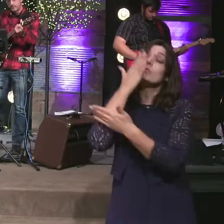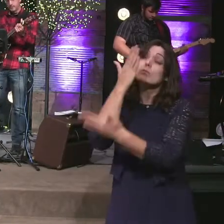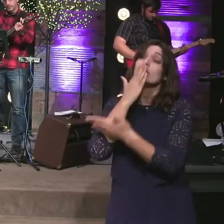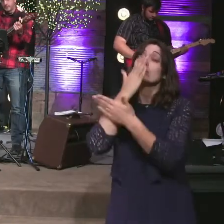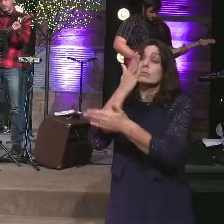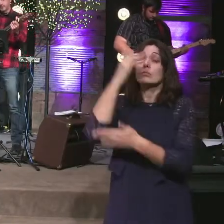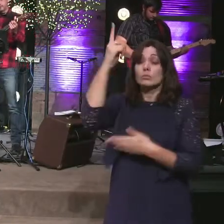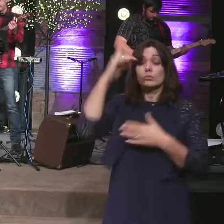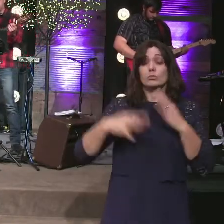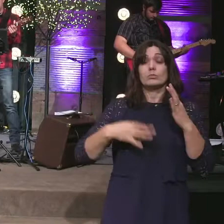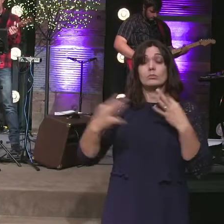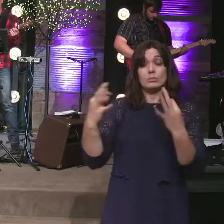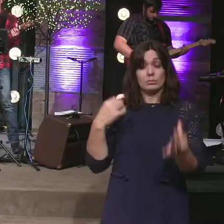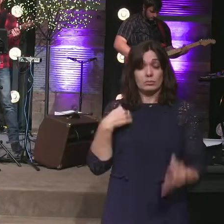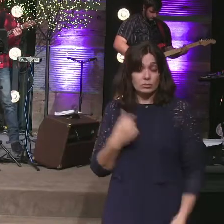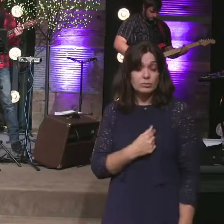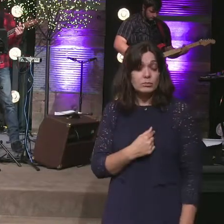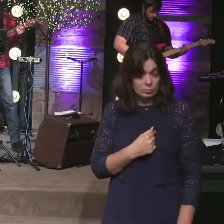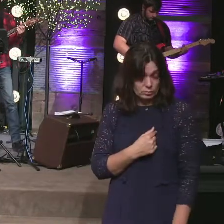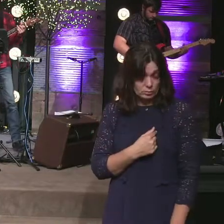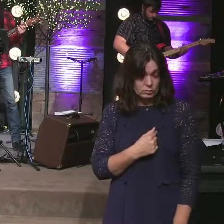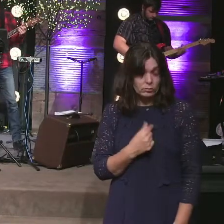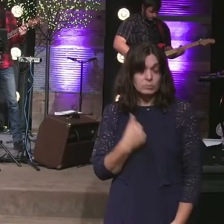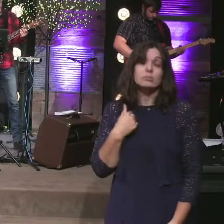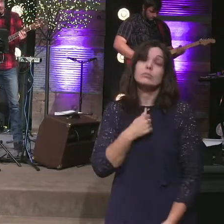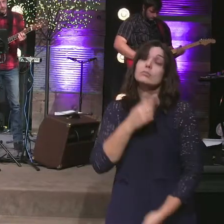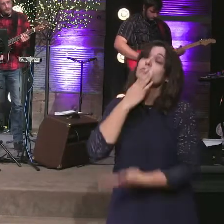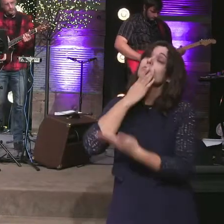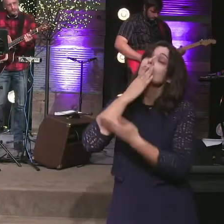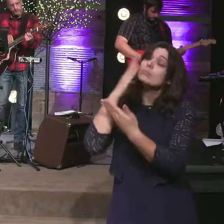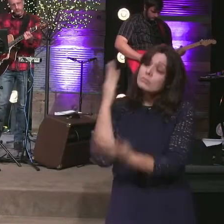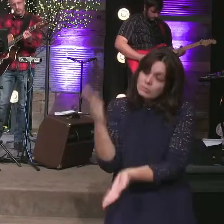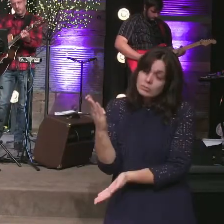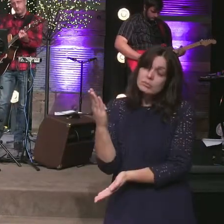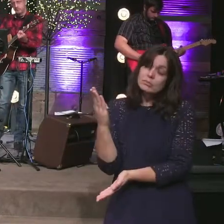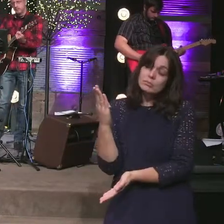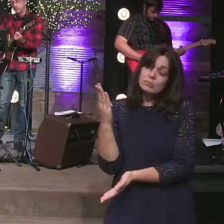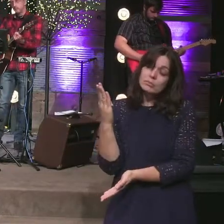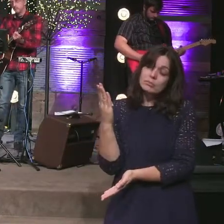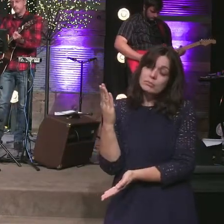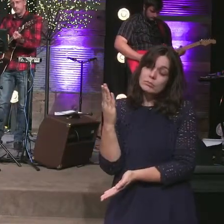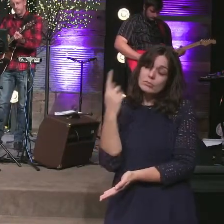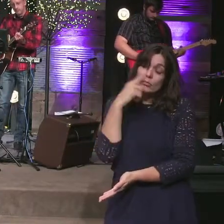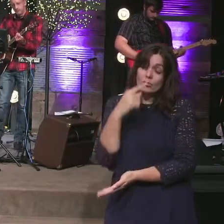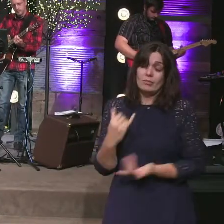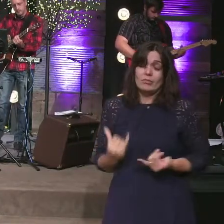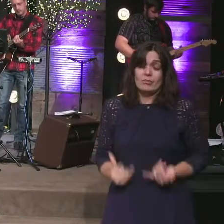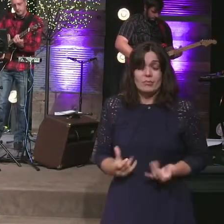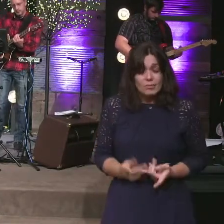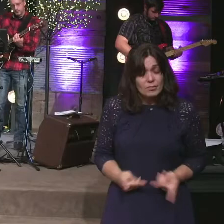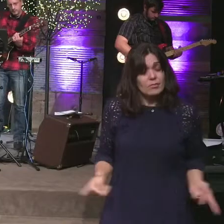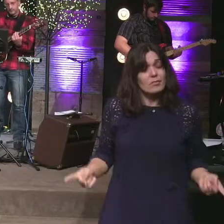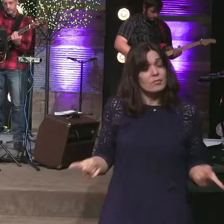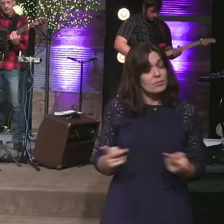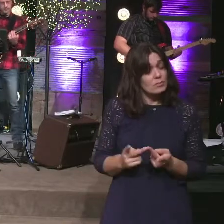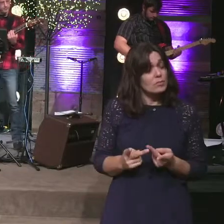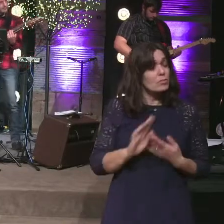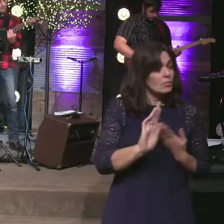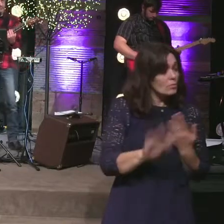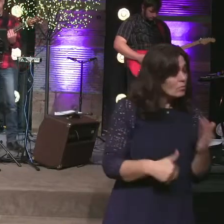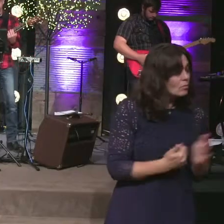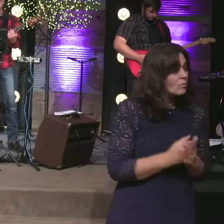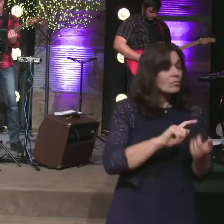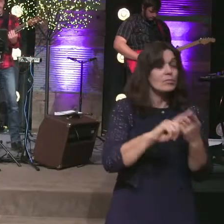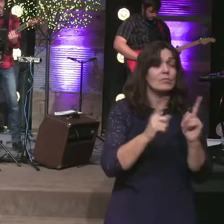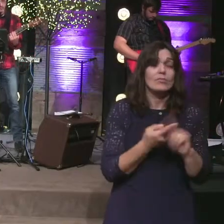us, Father. We thank You, Father, for this place, for these friends, for this family.